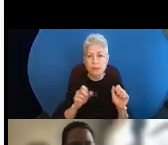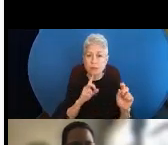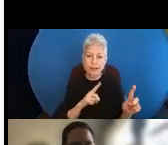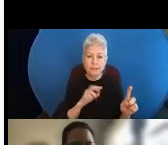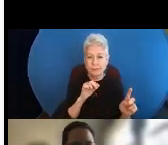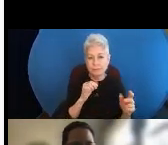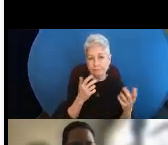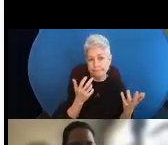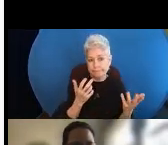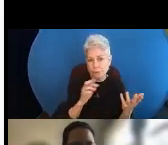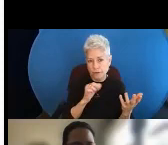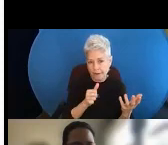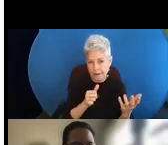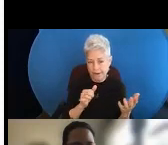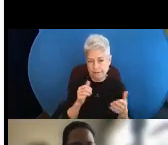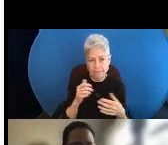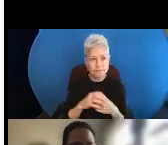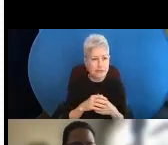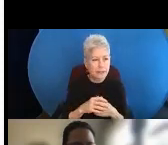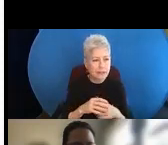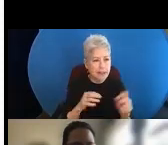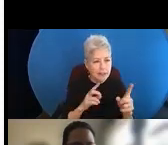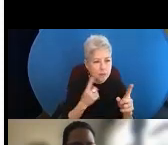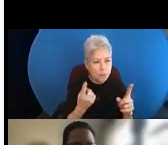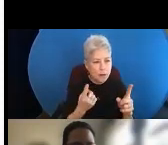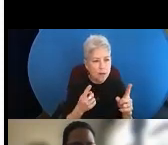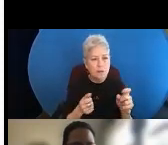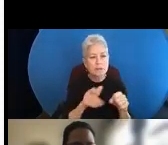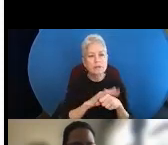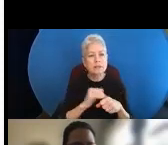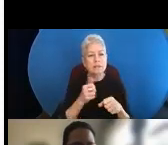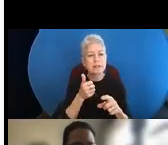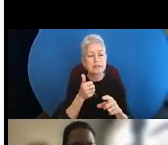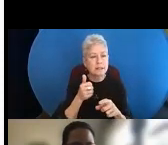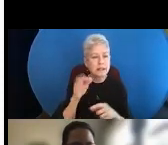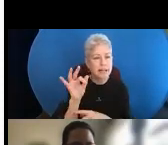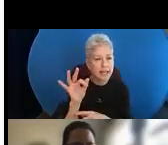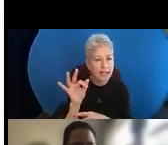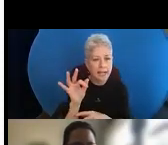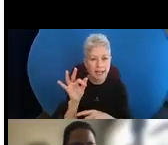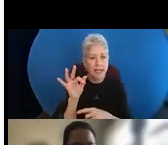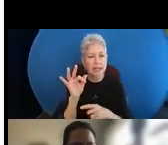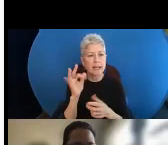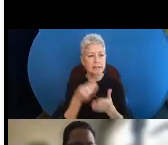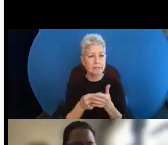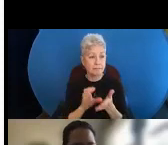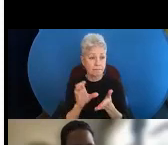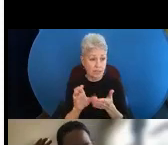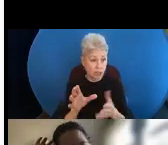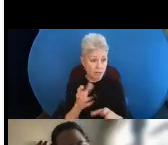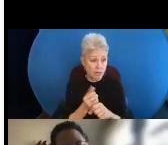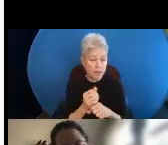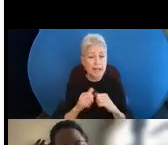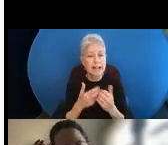applicable. We ask if you've asked any COVID-19 pandemic relief as stated, and then what the impacts for you personally